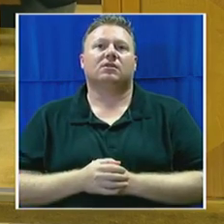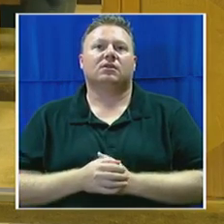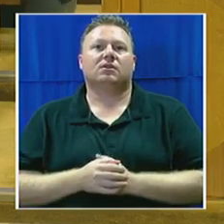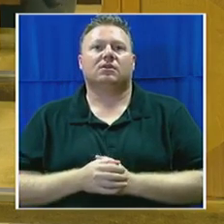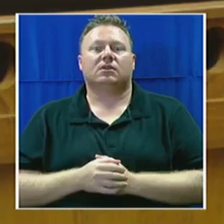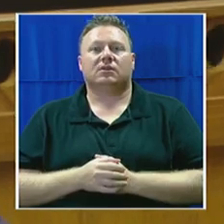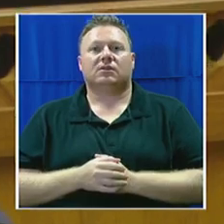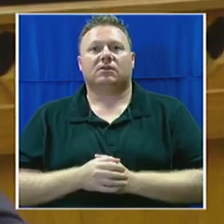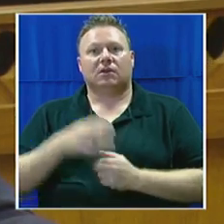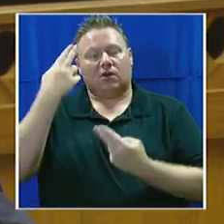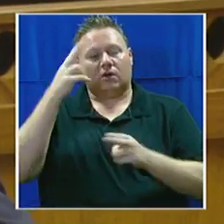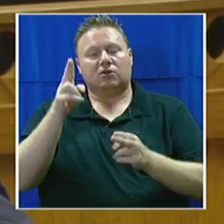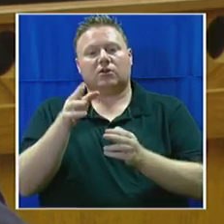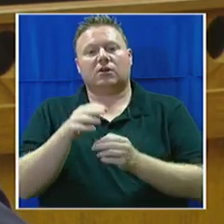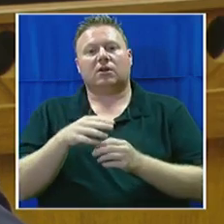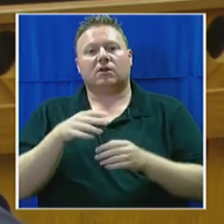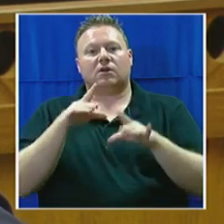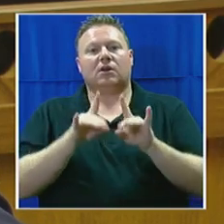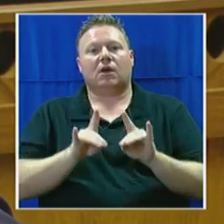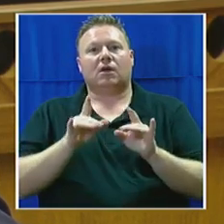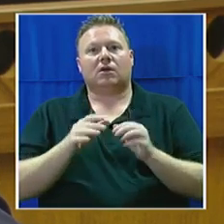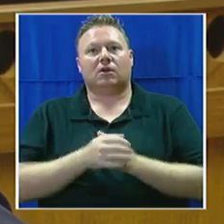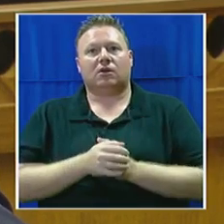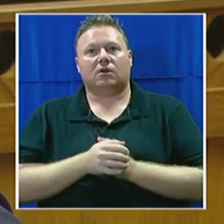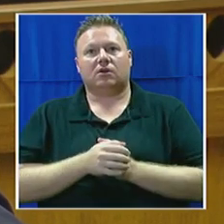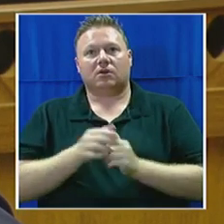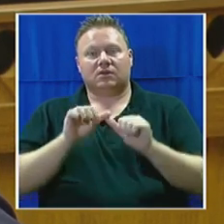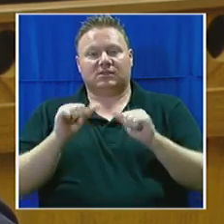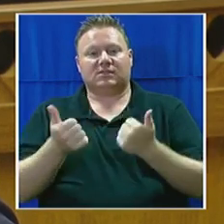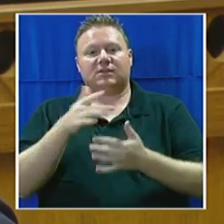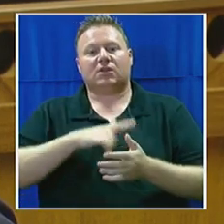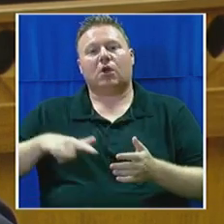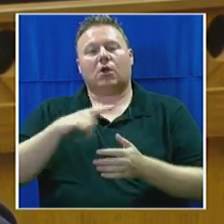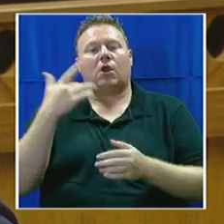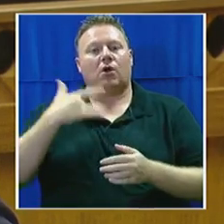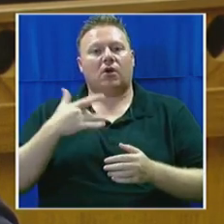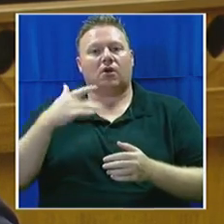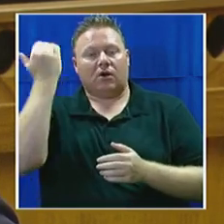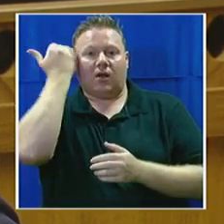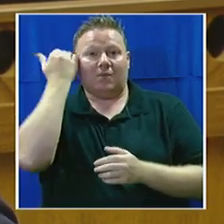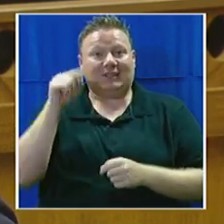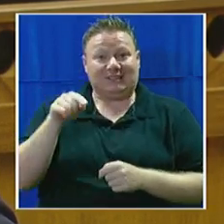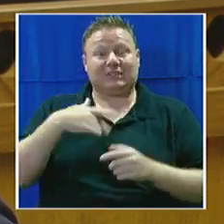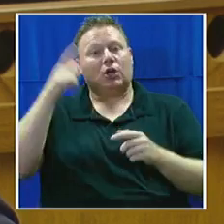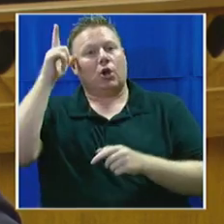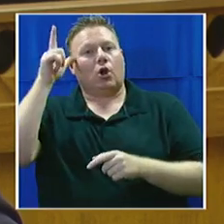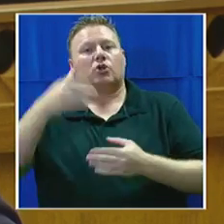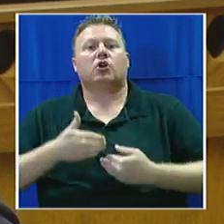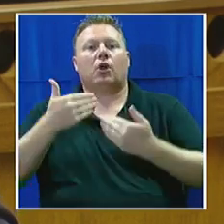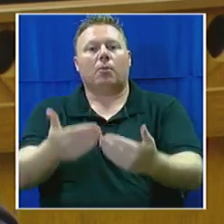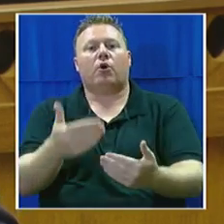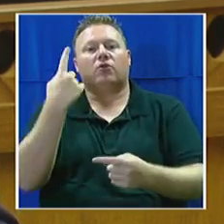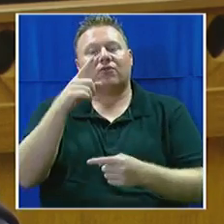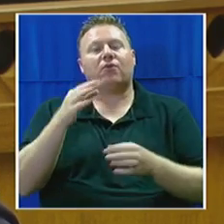Agbare huisvoorsitter, die sukses van plaaslike regering is 'n regering wat logiese benadering het met eenvoudige oplossings.